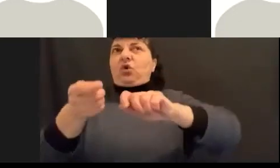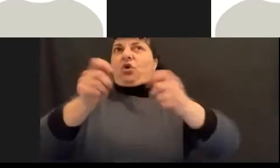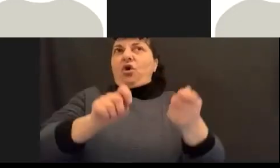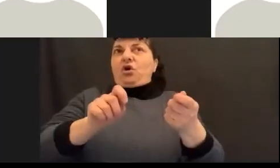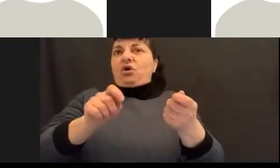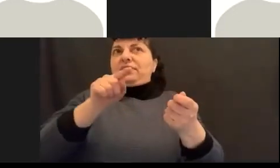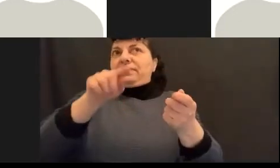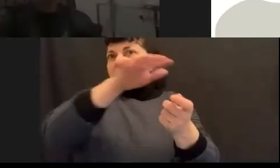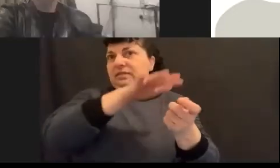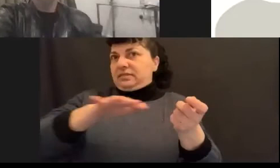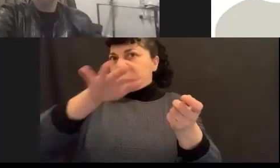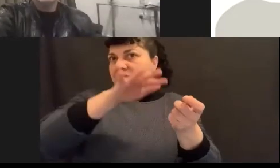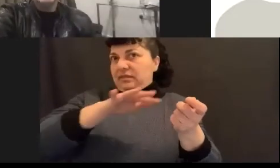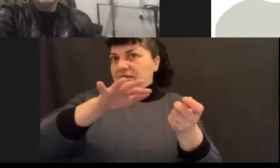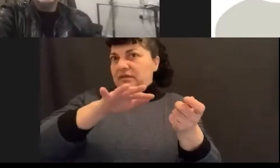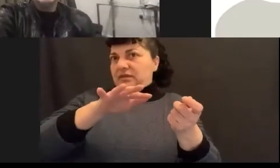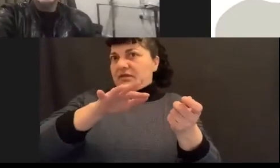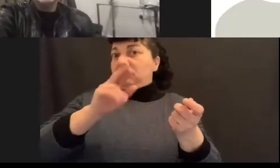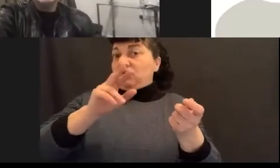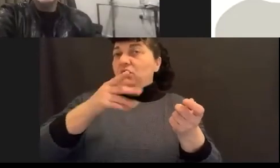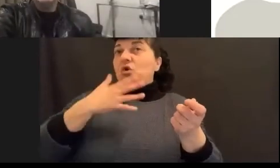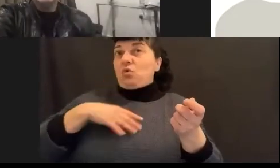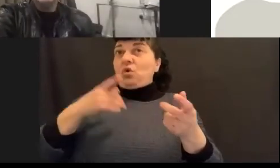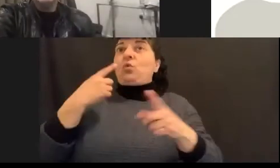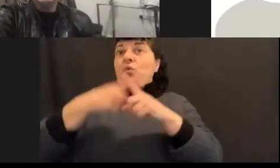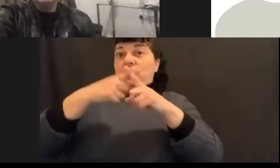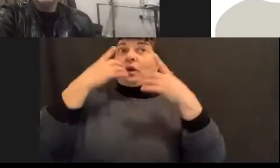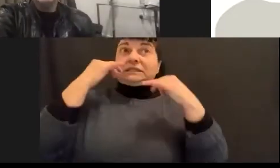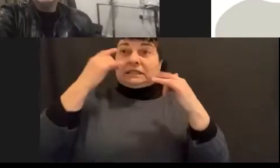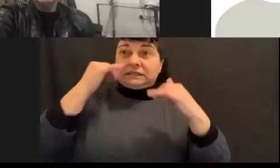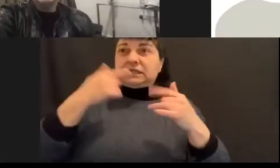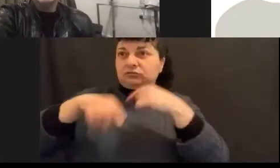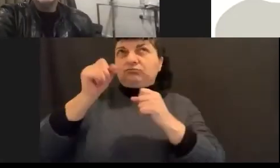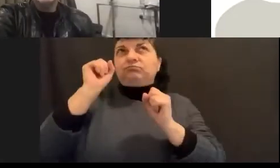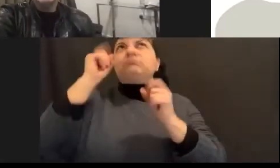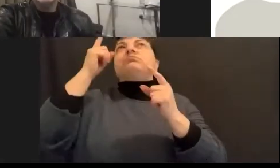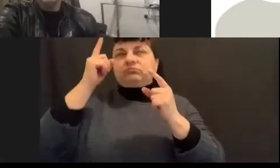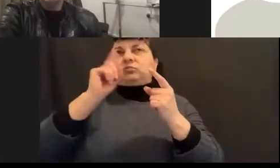we're able to test them quickly and understand what's happening. So